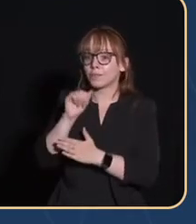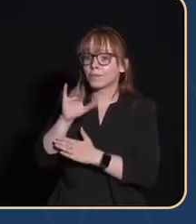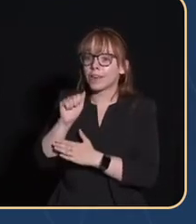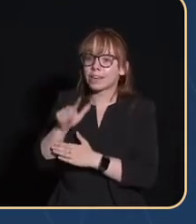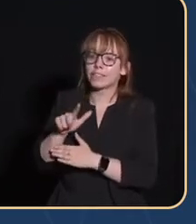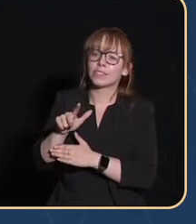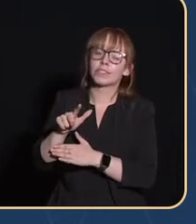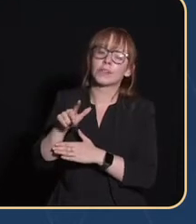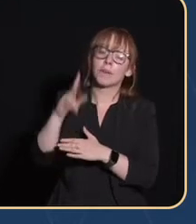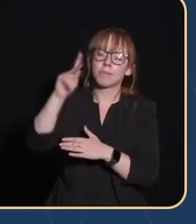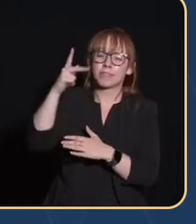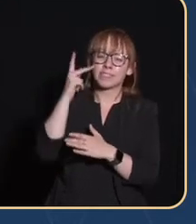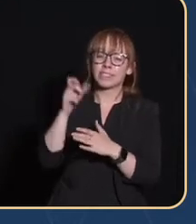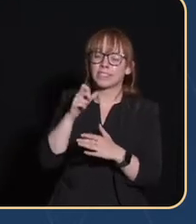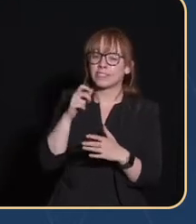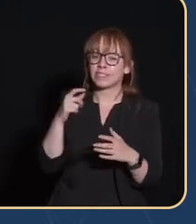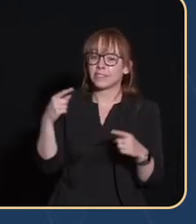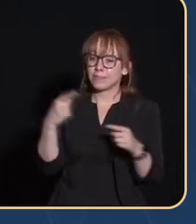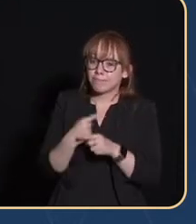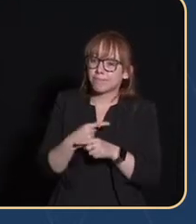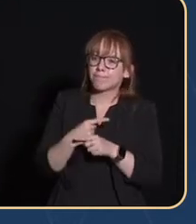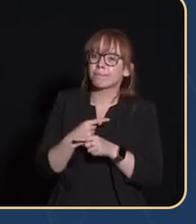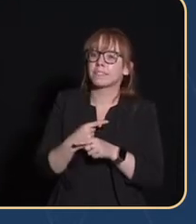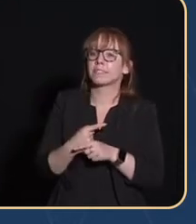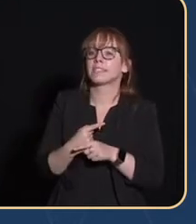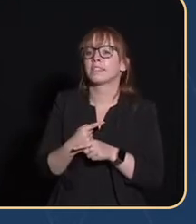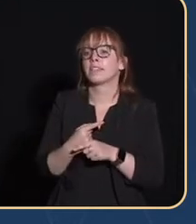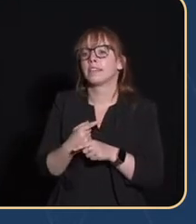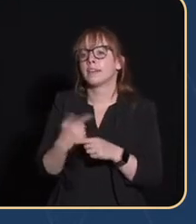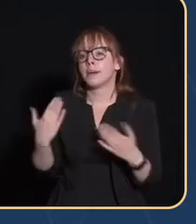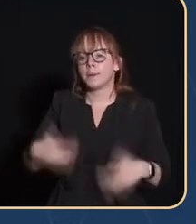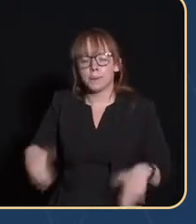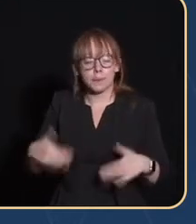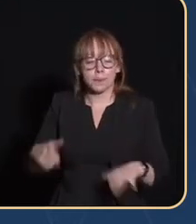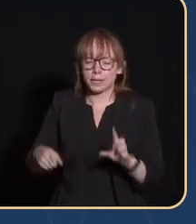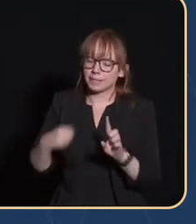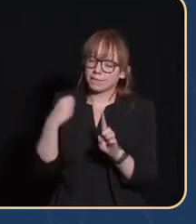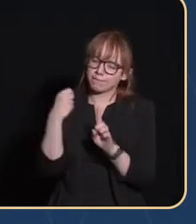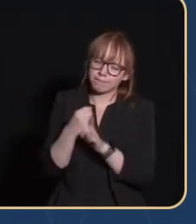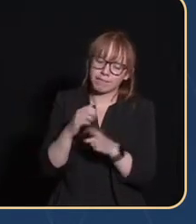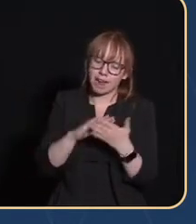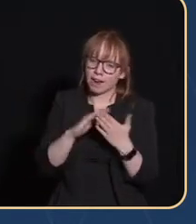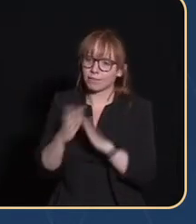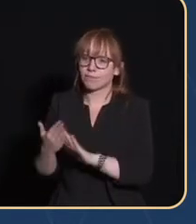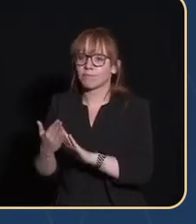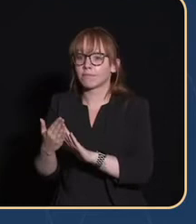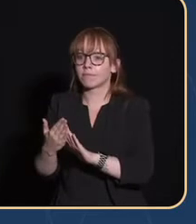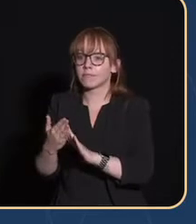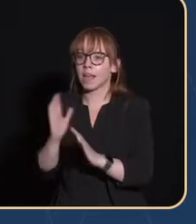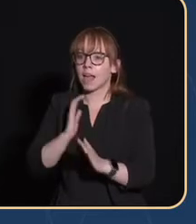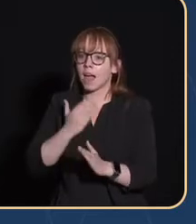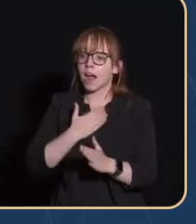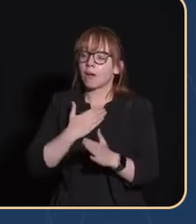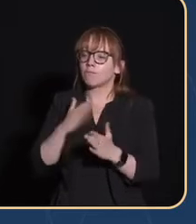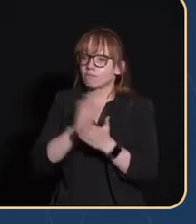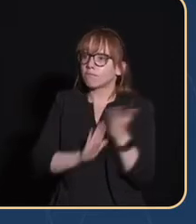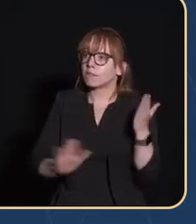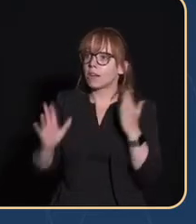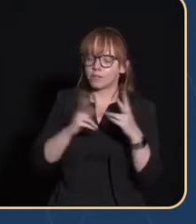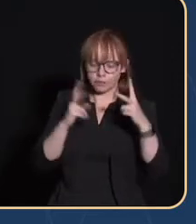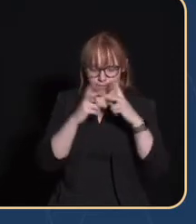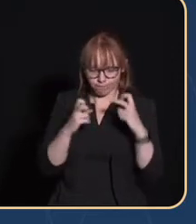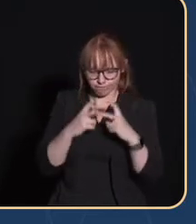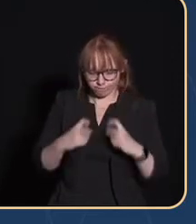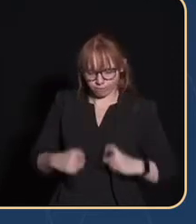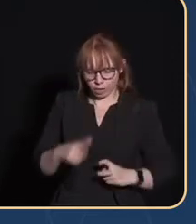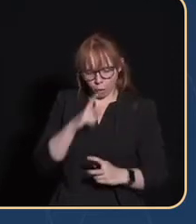political unrest has strained our community in numerous ways. This has prompted the college to engage in introspection about who we serve and